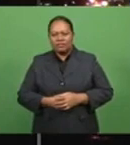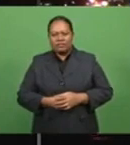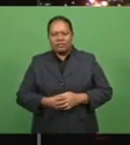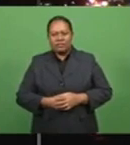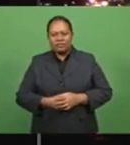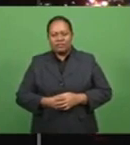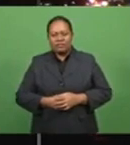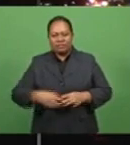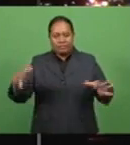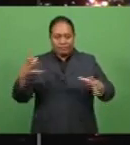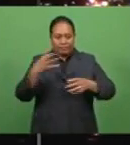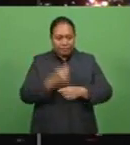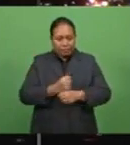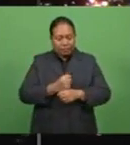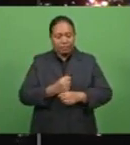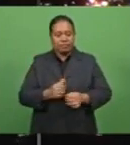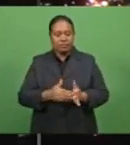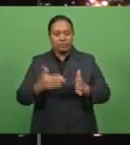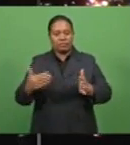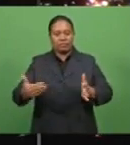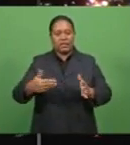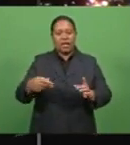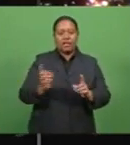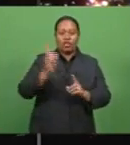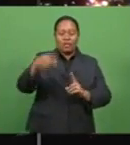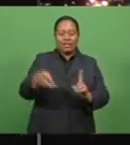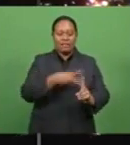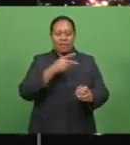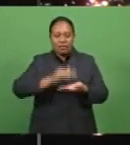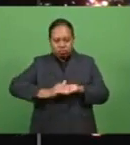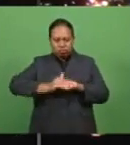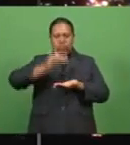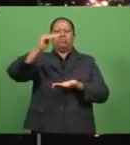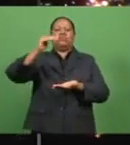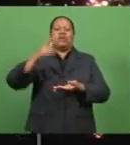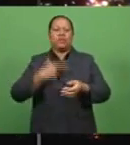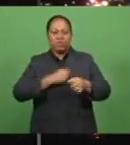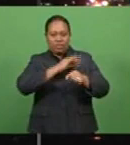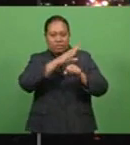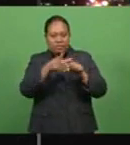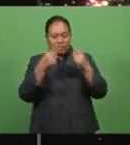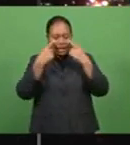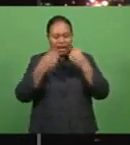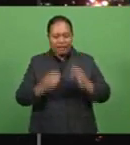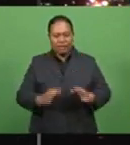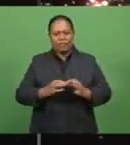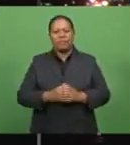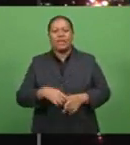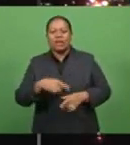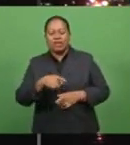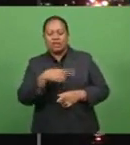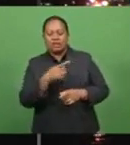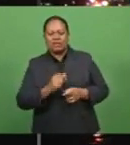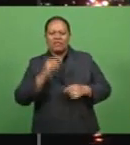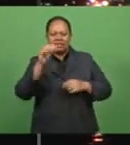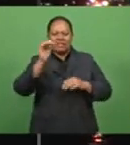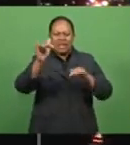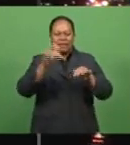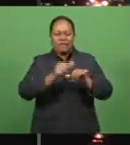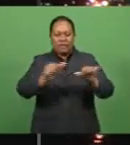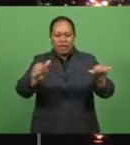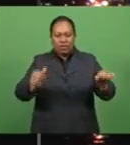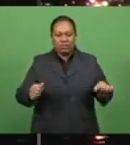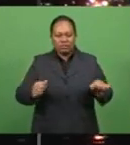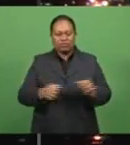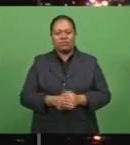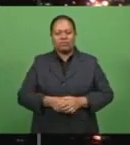Recapping the main stories for tonight, domestic violence numbers increase during curfew. COVID-19 chaos set future for agricultural